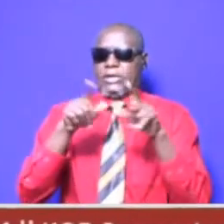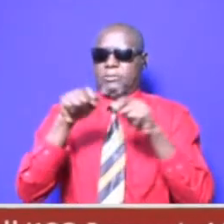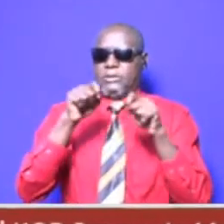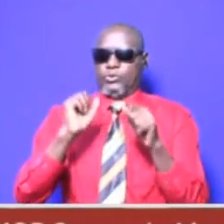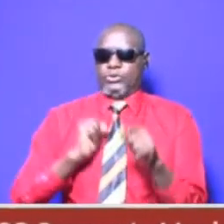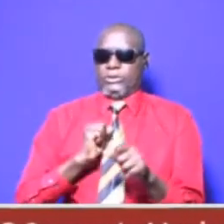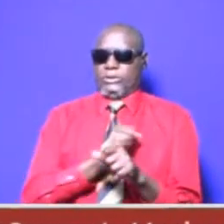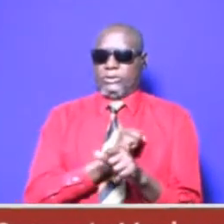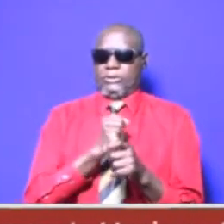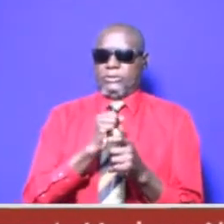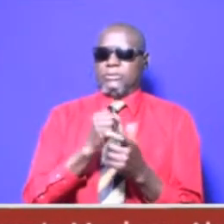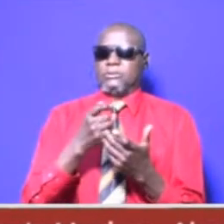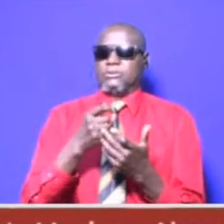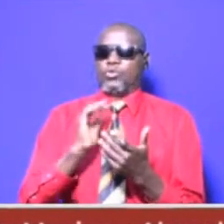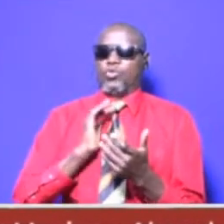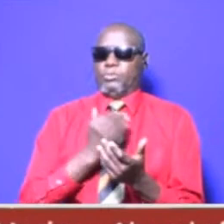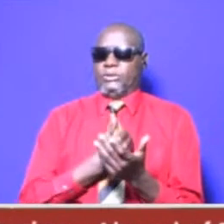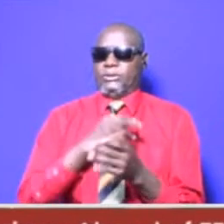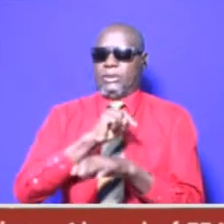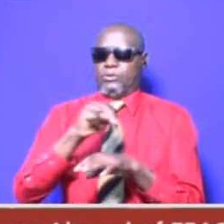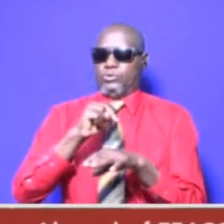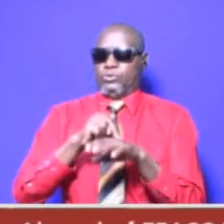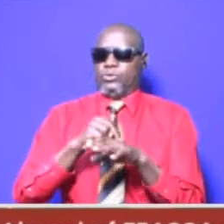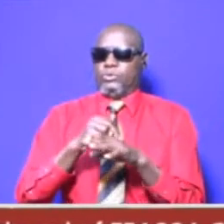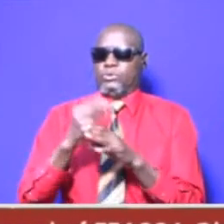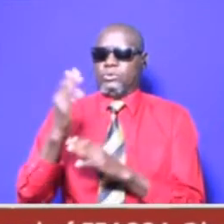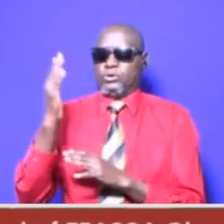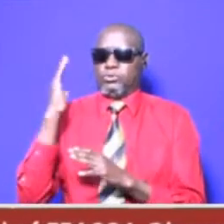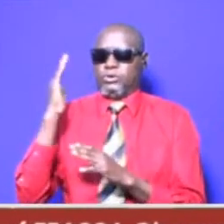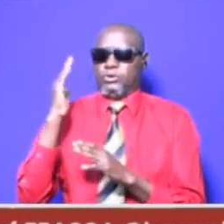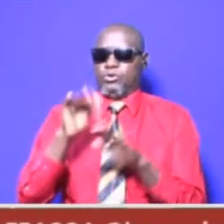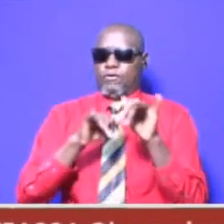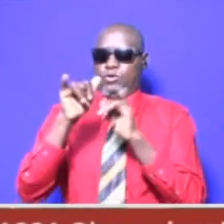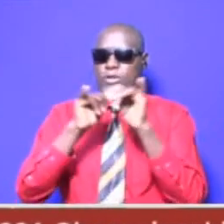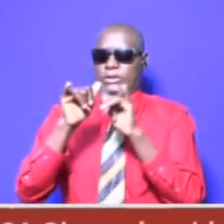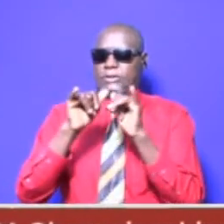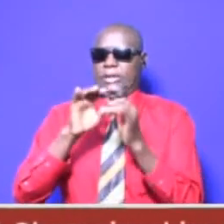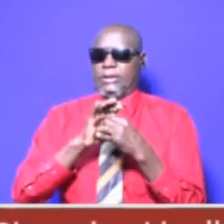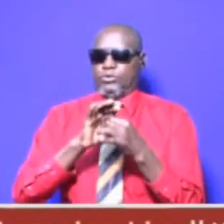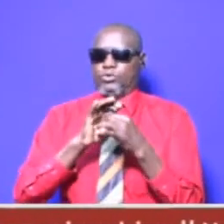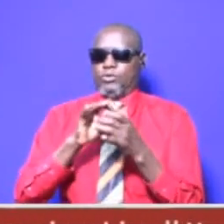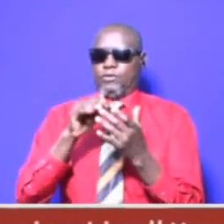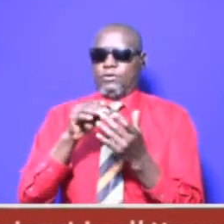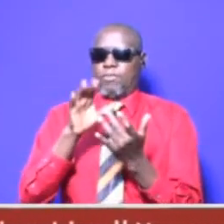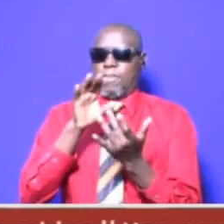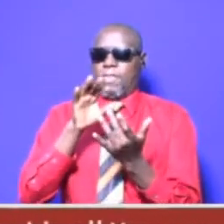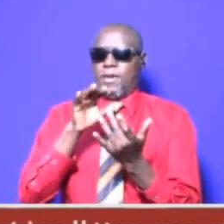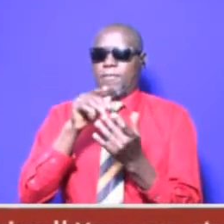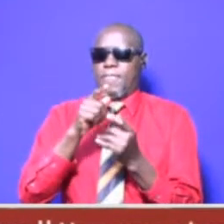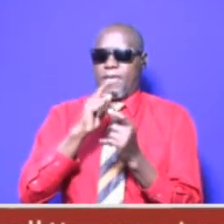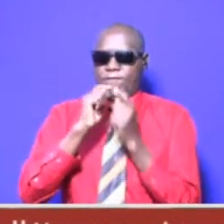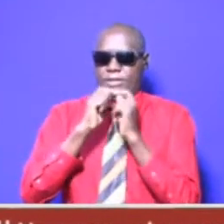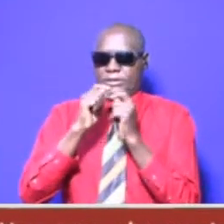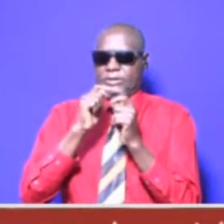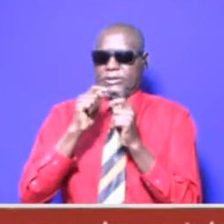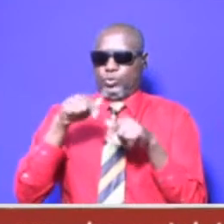Senate Standing Committee on National Security, Defence and Foreign Relations for vetting earlier in the day, Kanja said he will